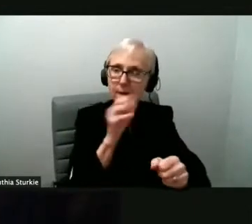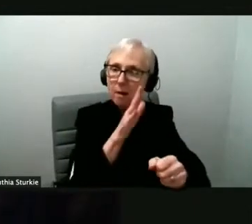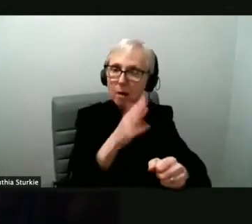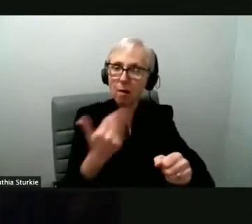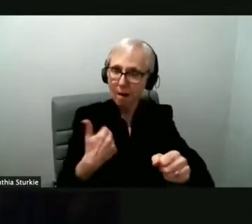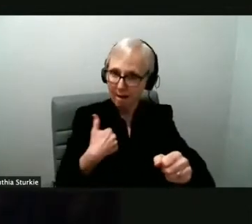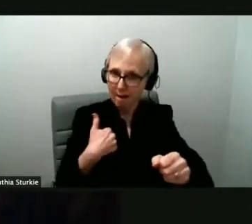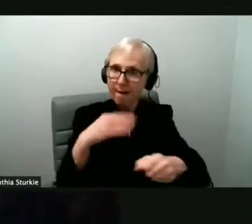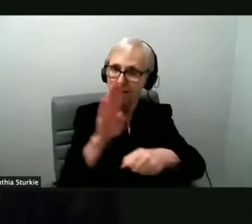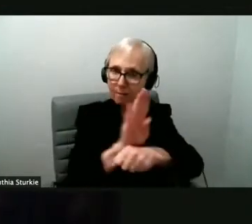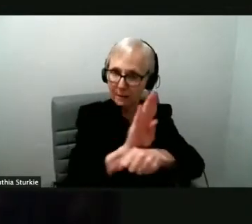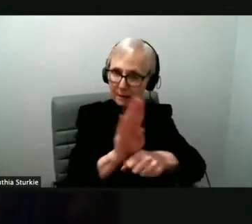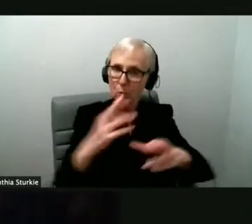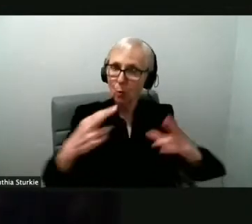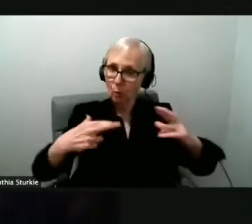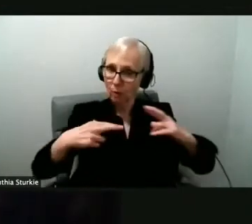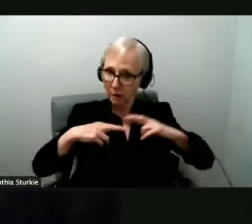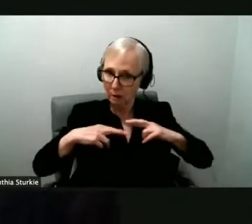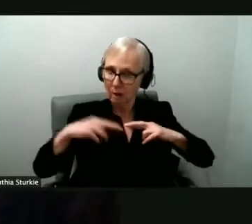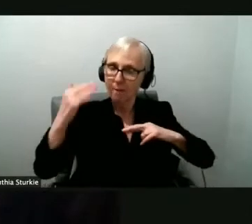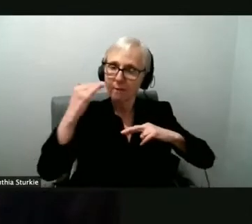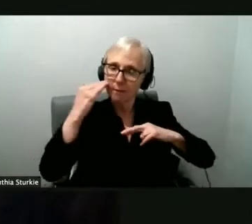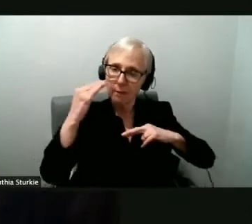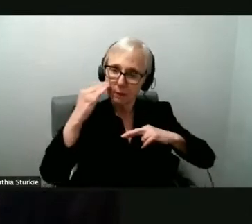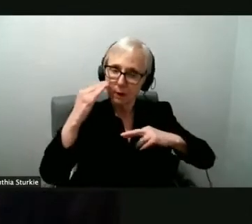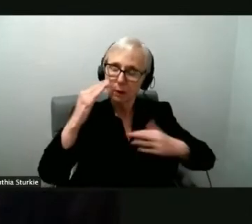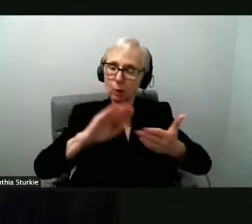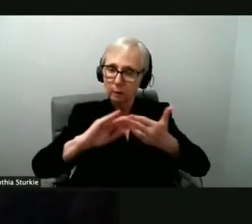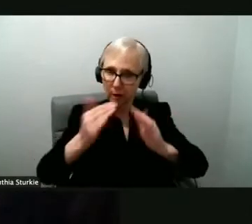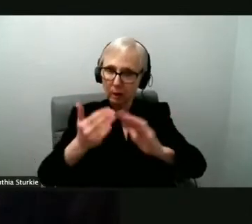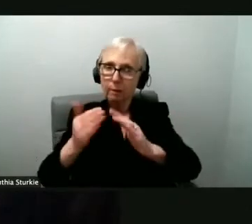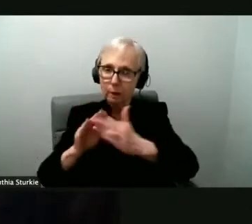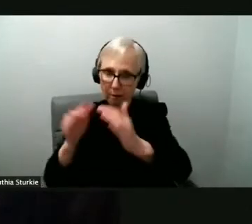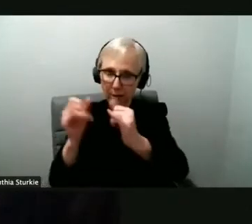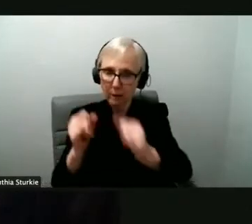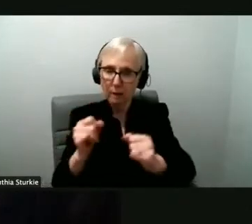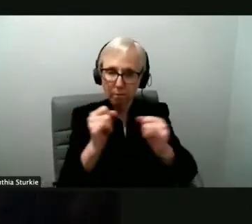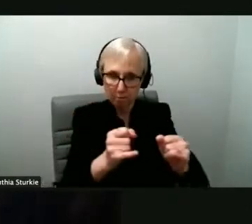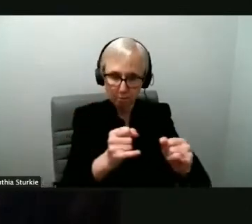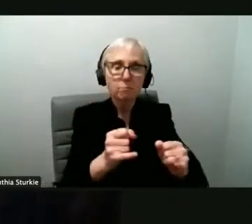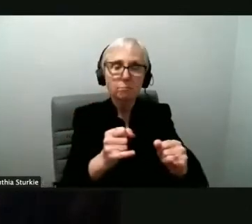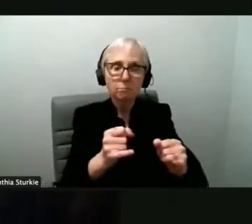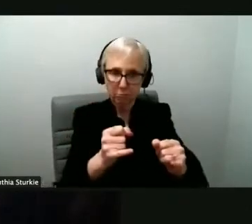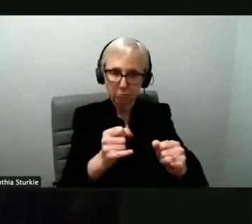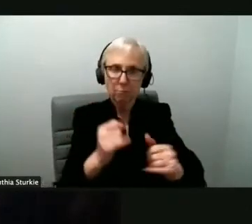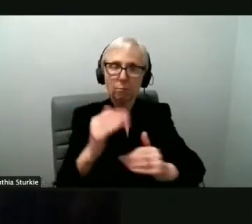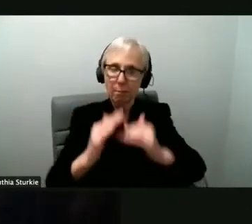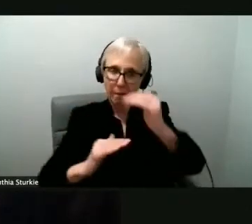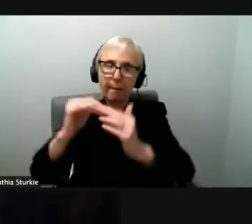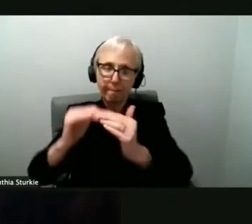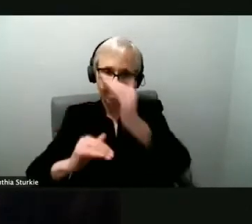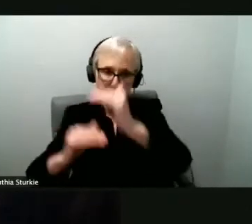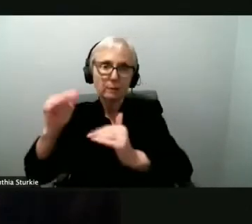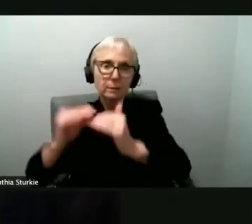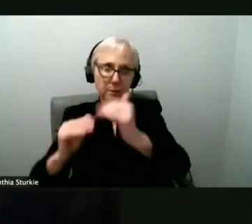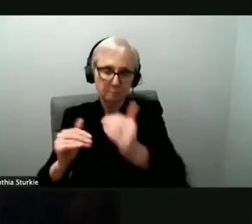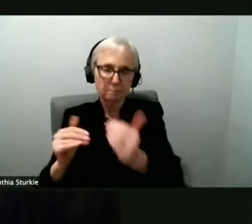or are retired. I am familiar with the community and the individuals that help build what it is today.